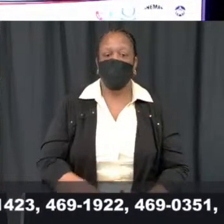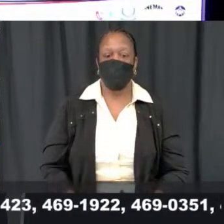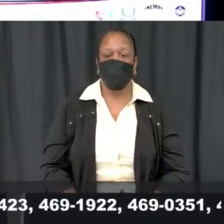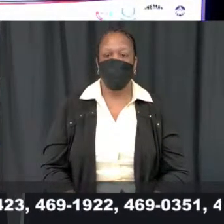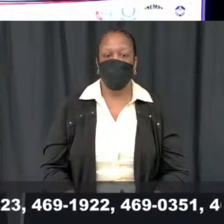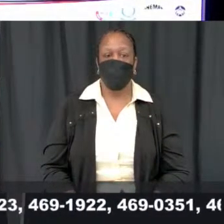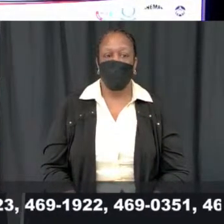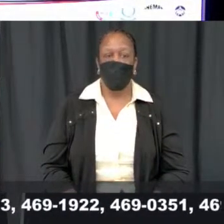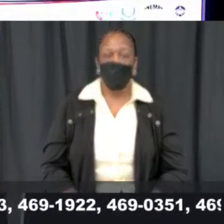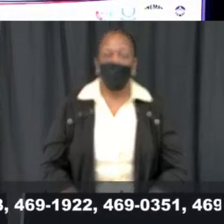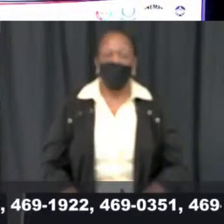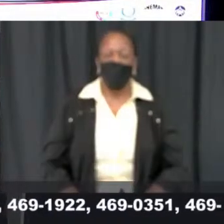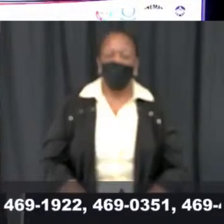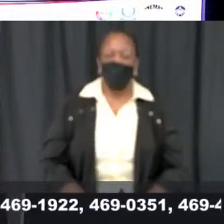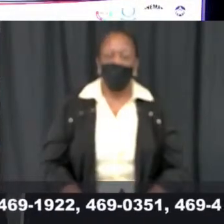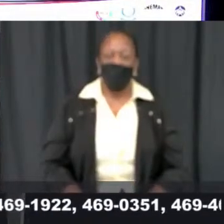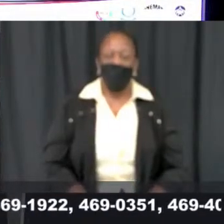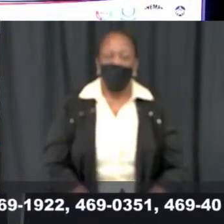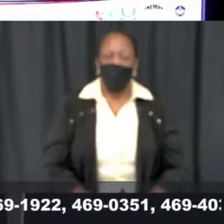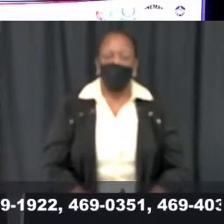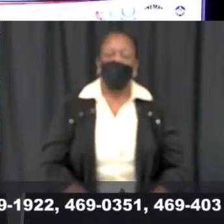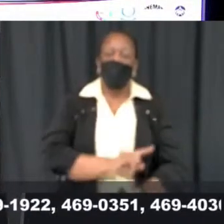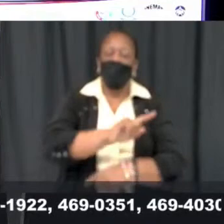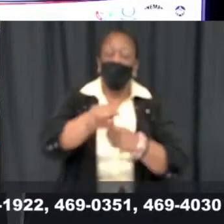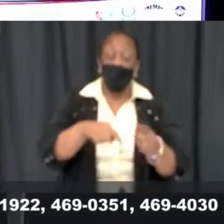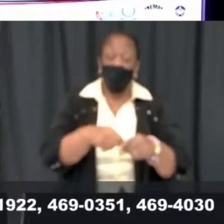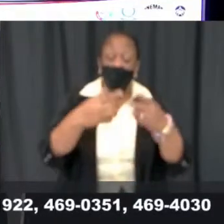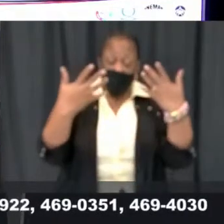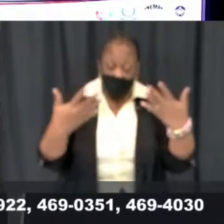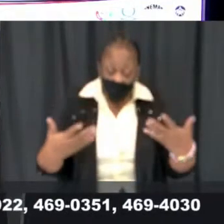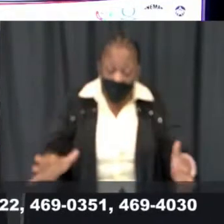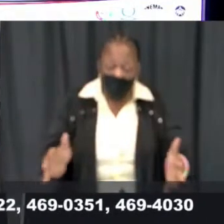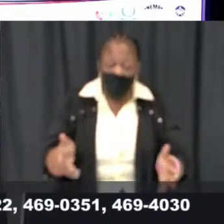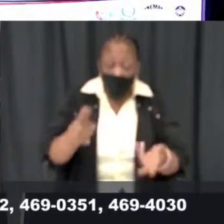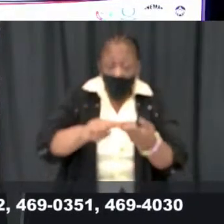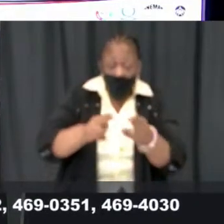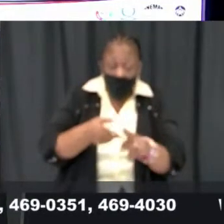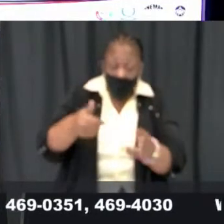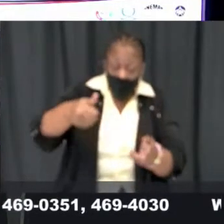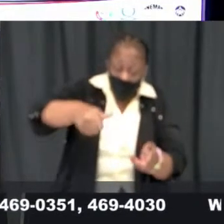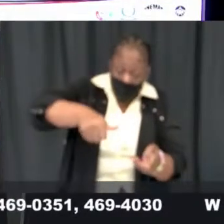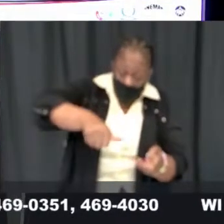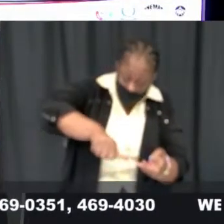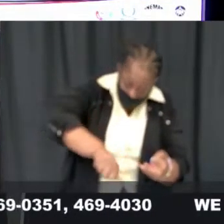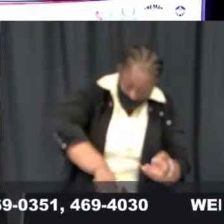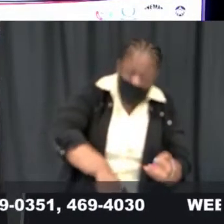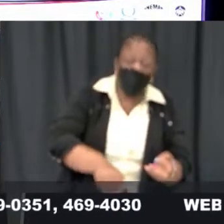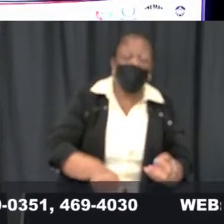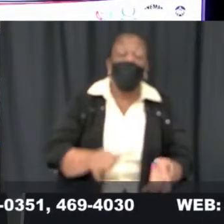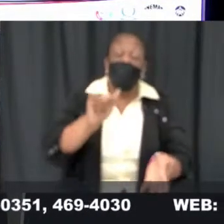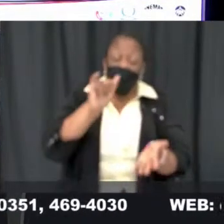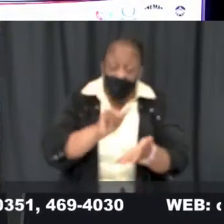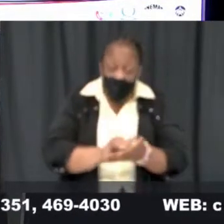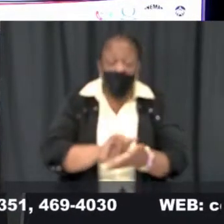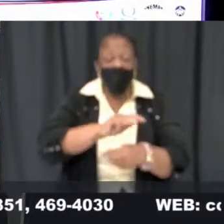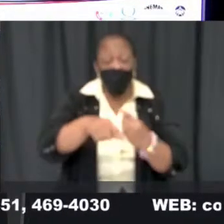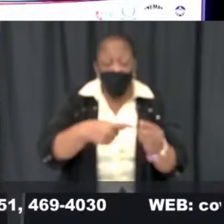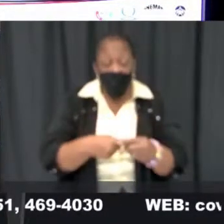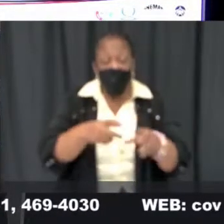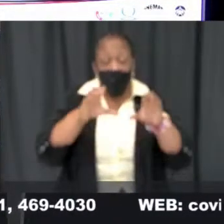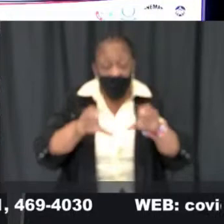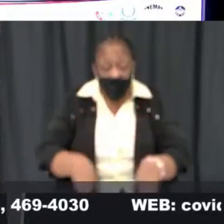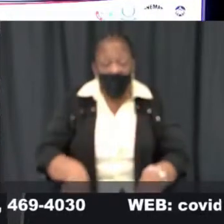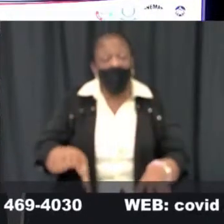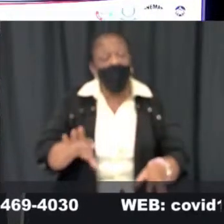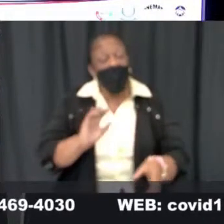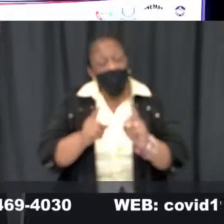crisis, when we bring back St. Kitts to that stage whereby we have no cases basically, or things are under control that